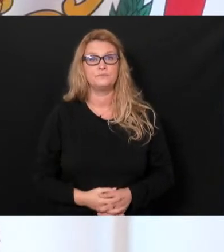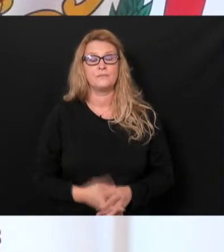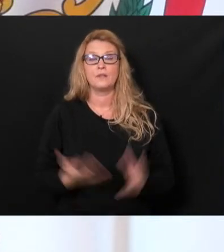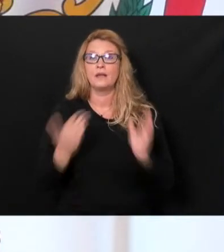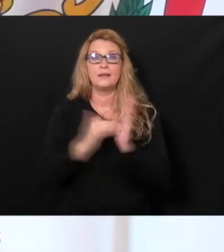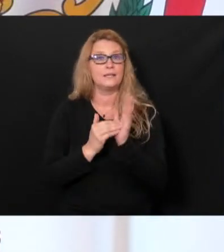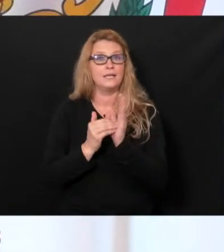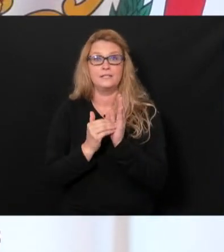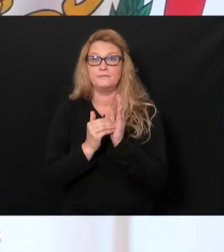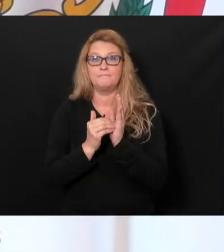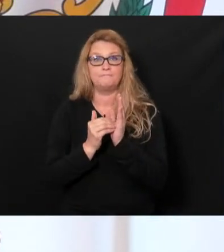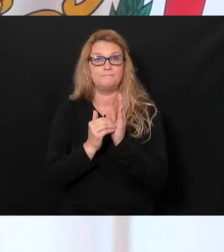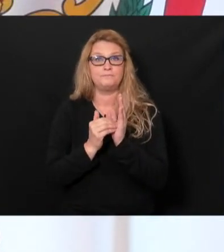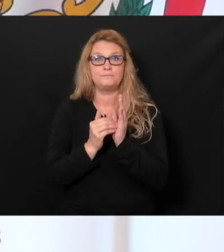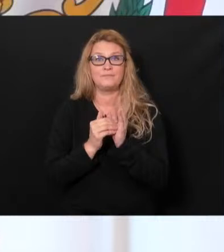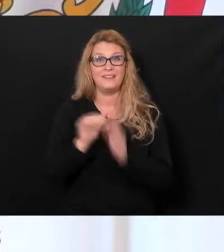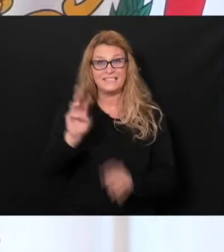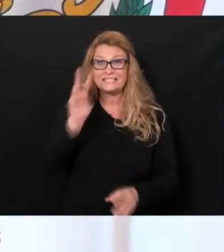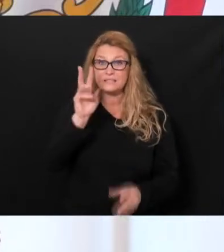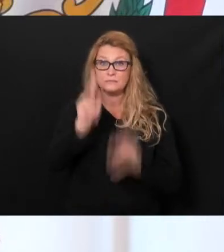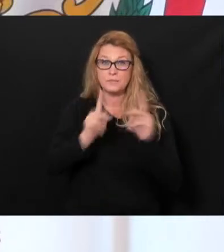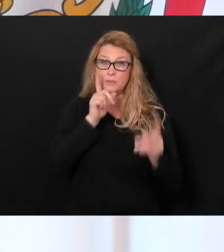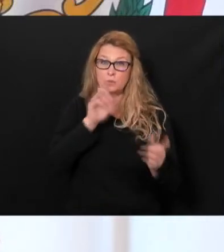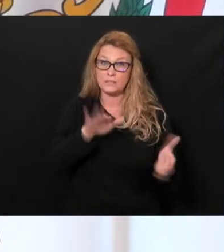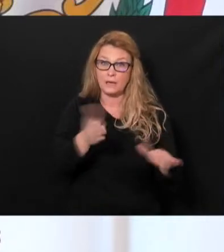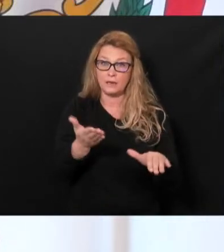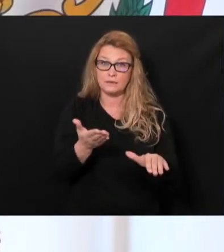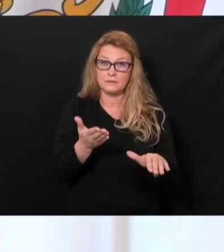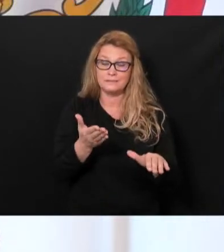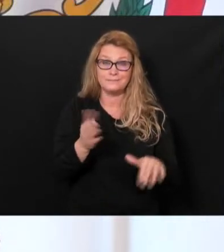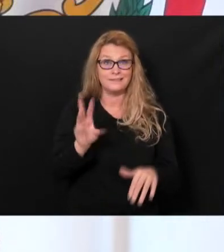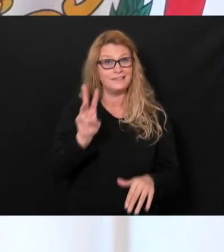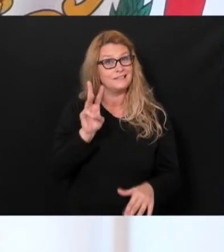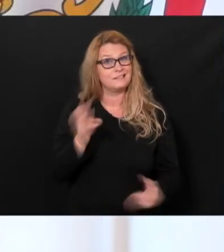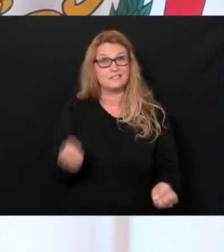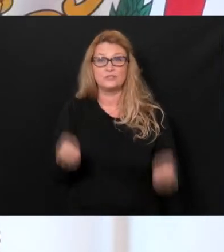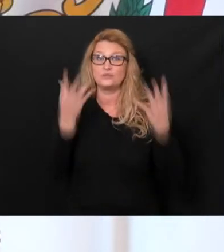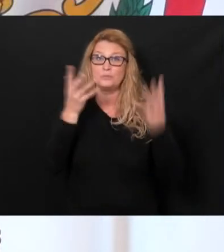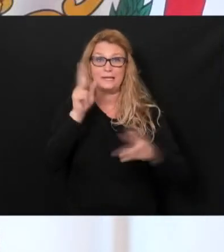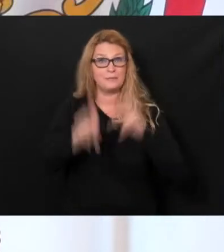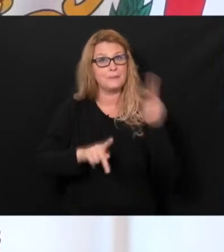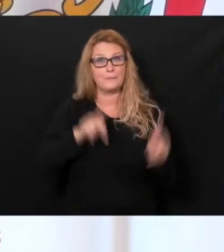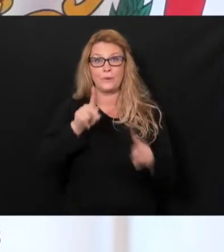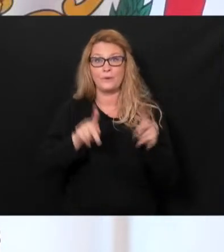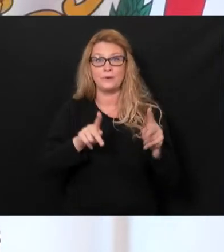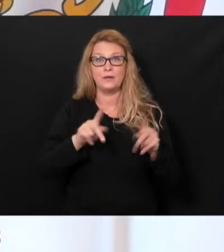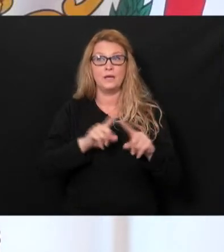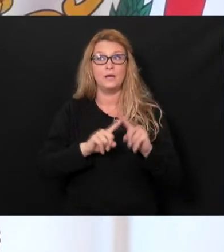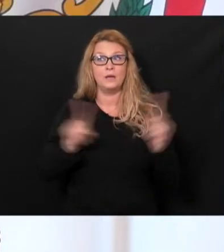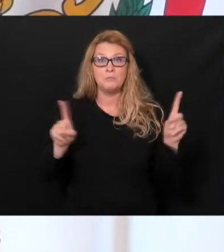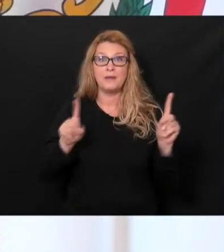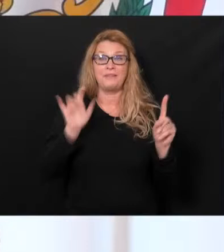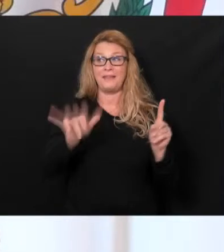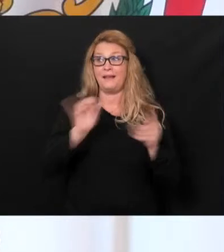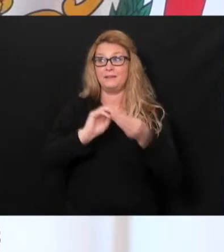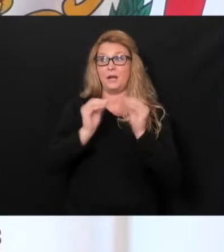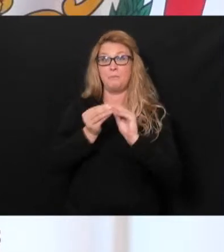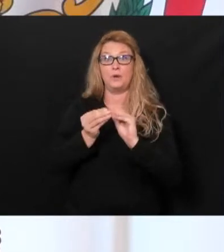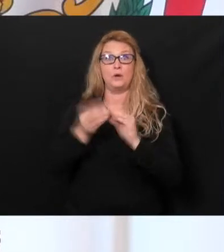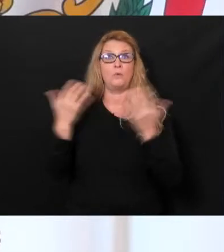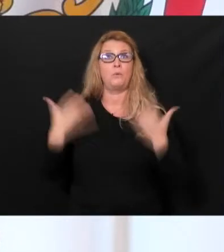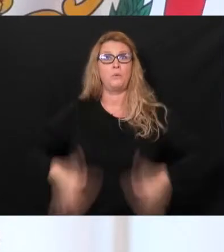Again, we lost 6 people, 6 too many. But for crying out loud, it's one a whale of a lot better than sitting